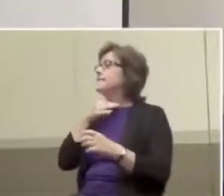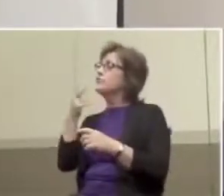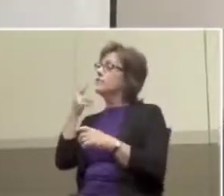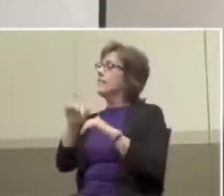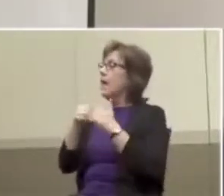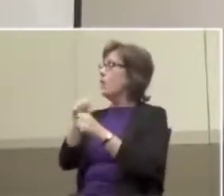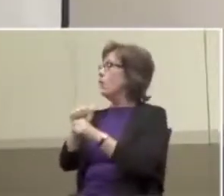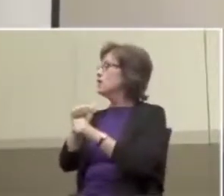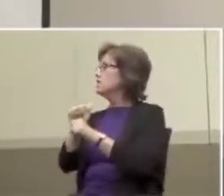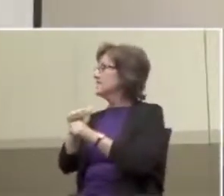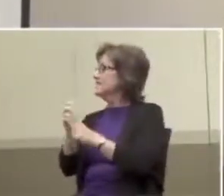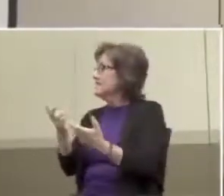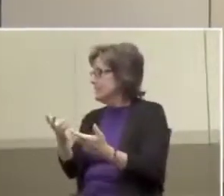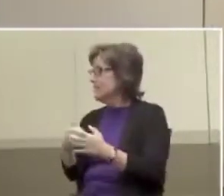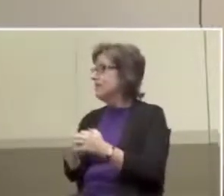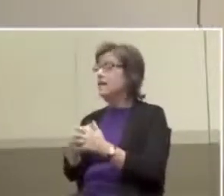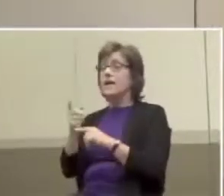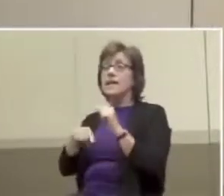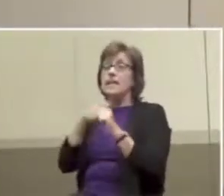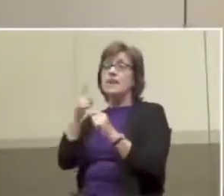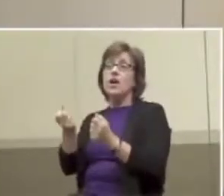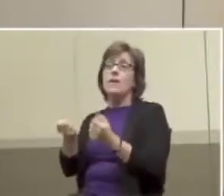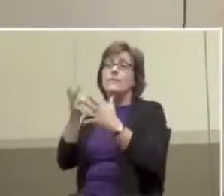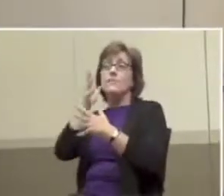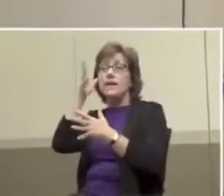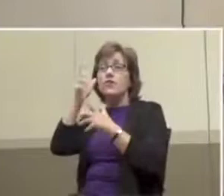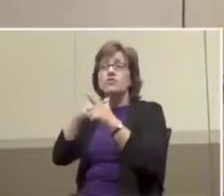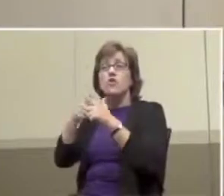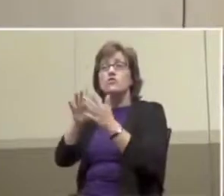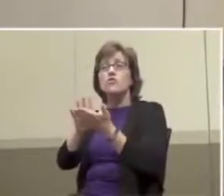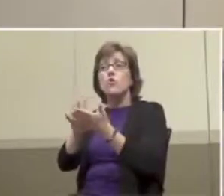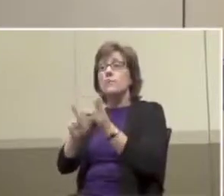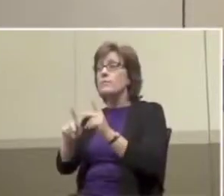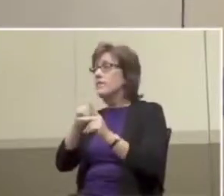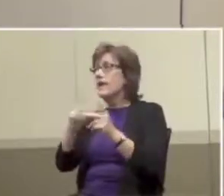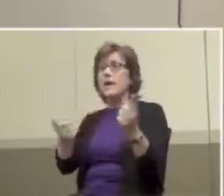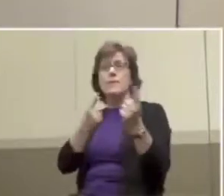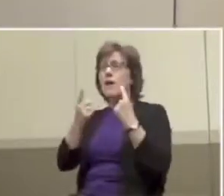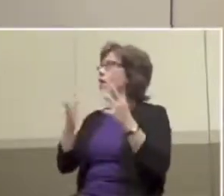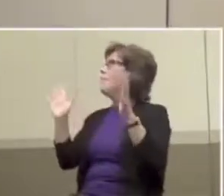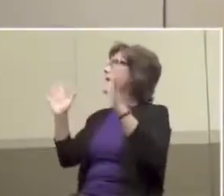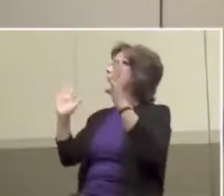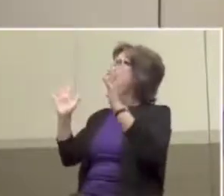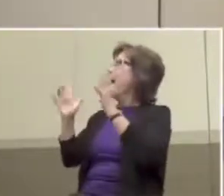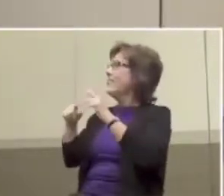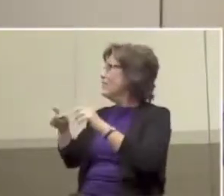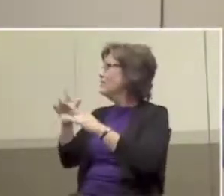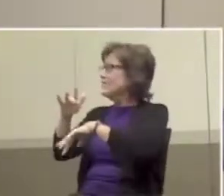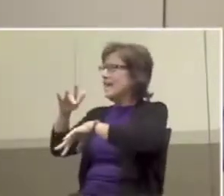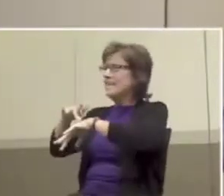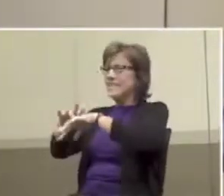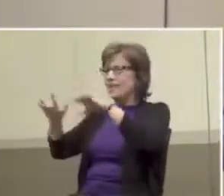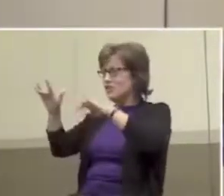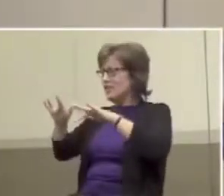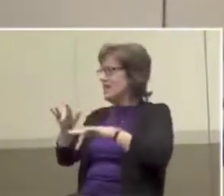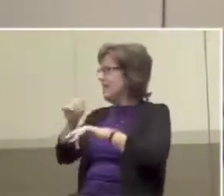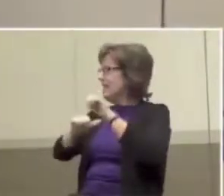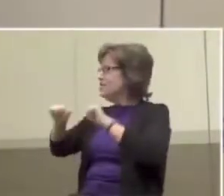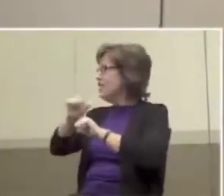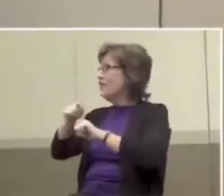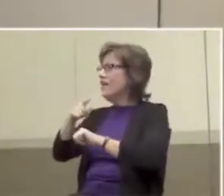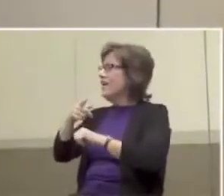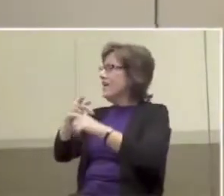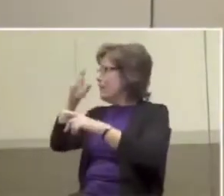number of parents or school people who've come to me and said, oh my God, they were touching each other. He must have been molested.